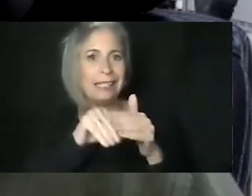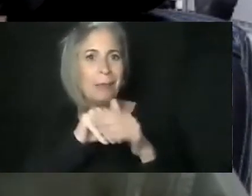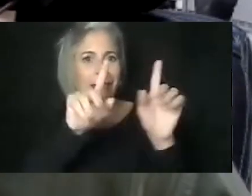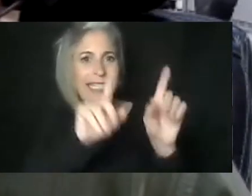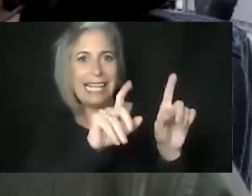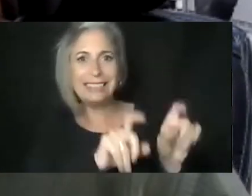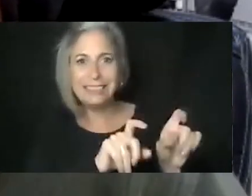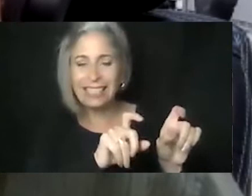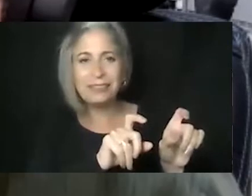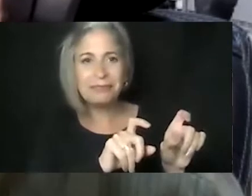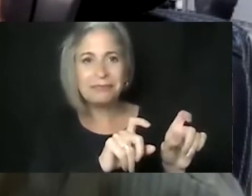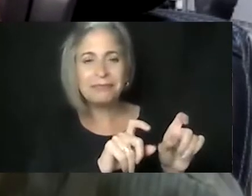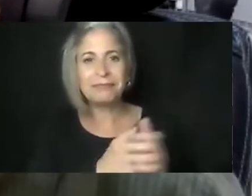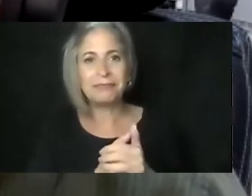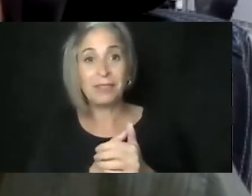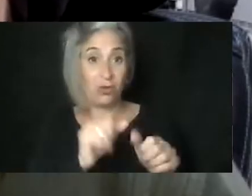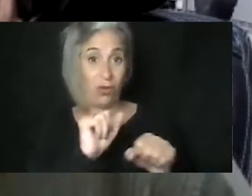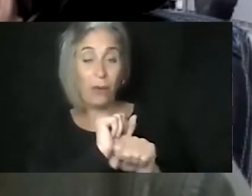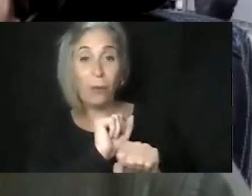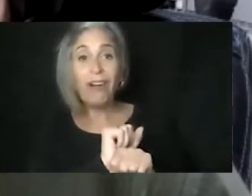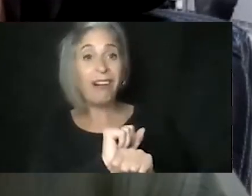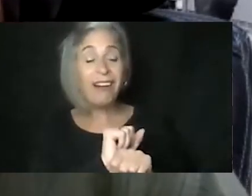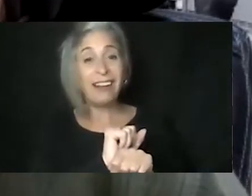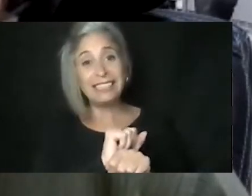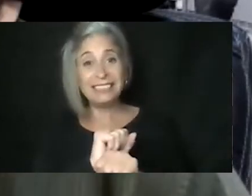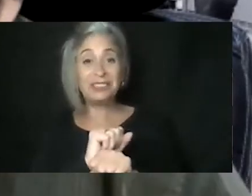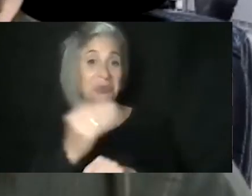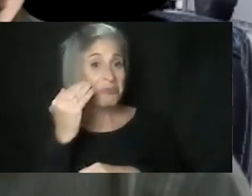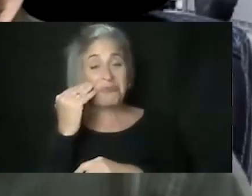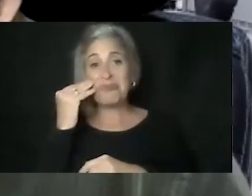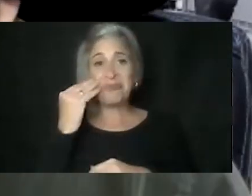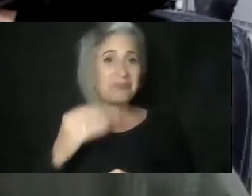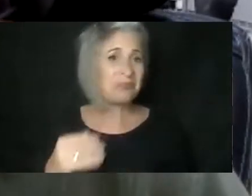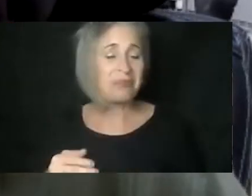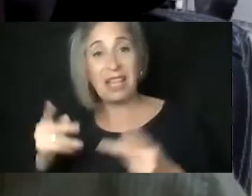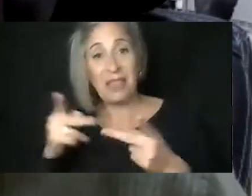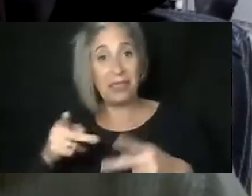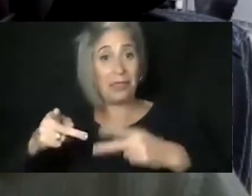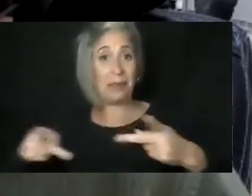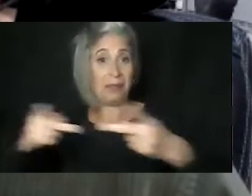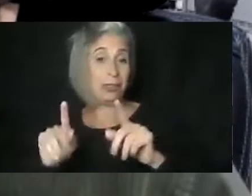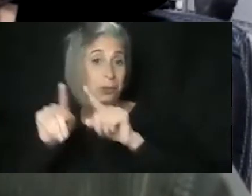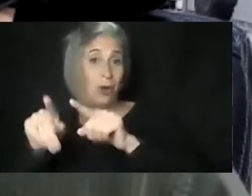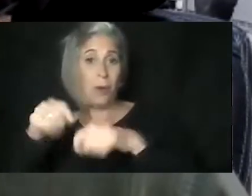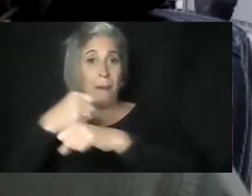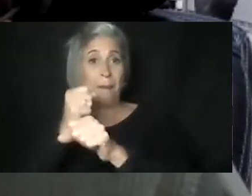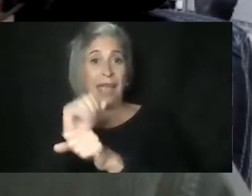testing work. So the place to go is